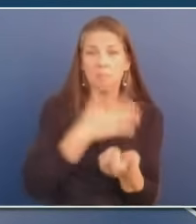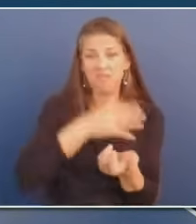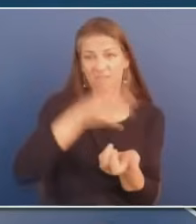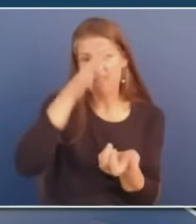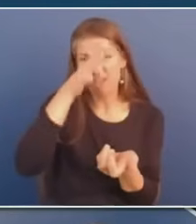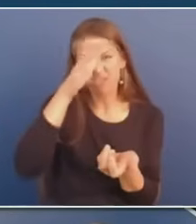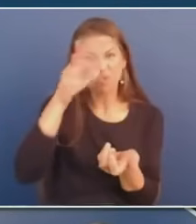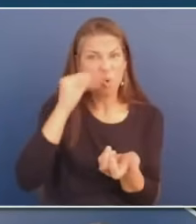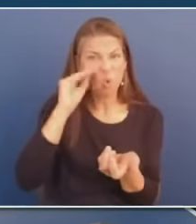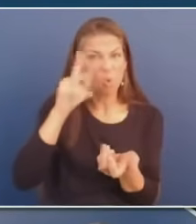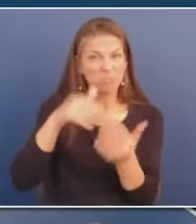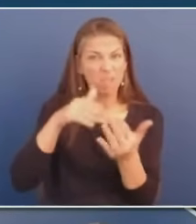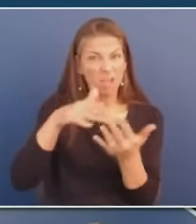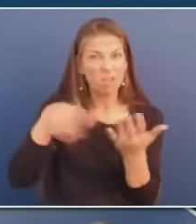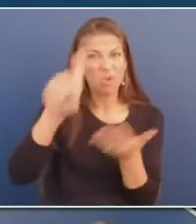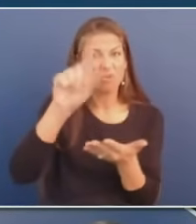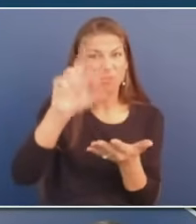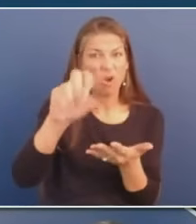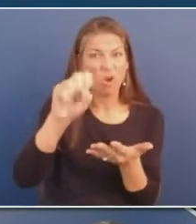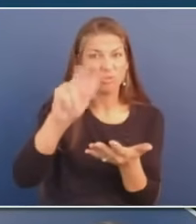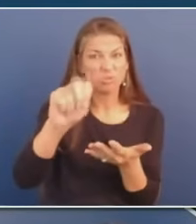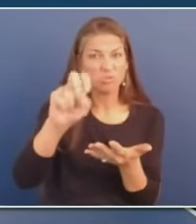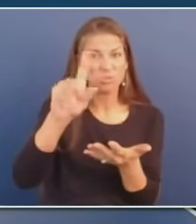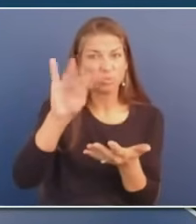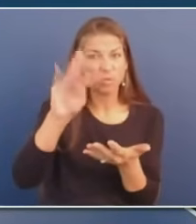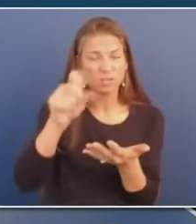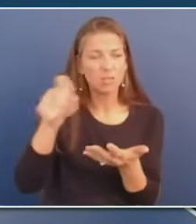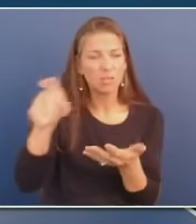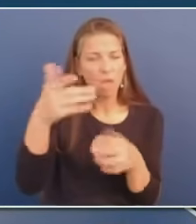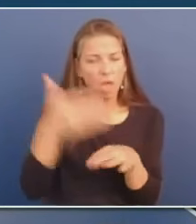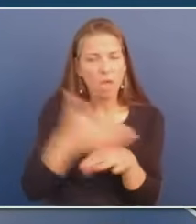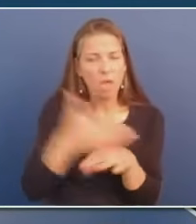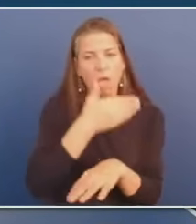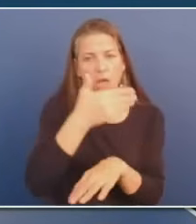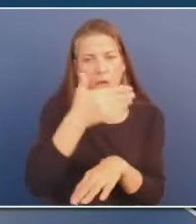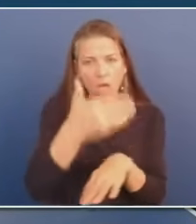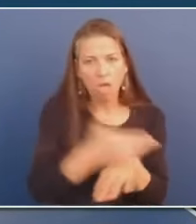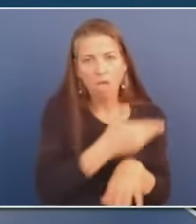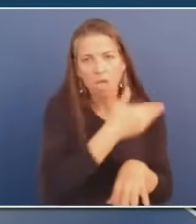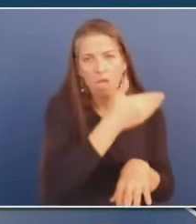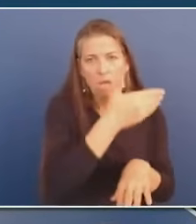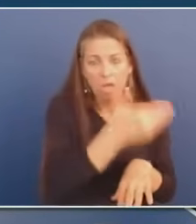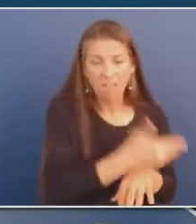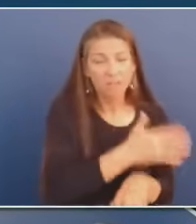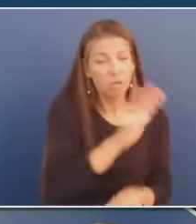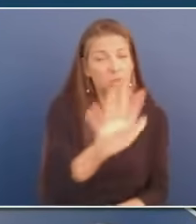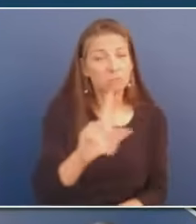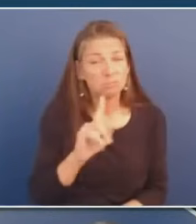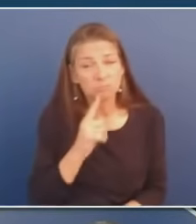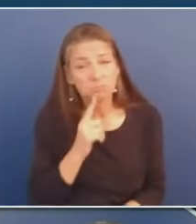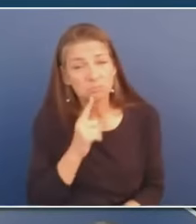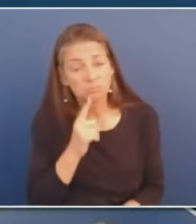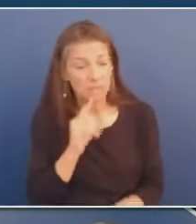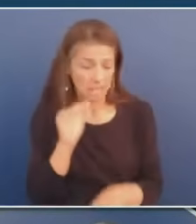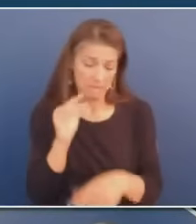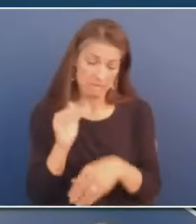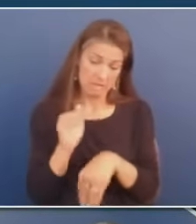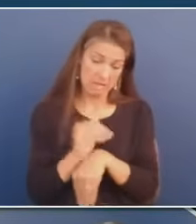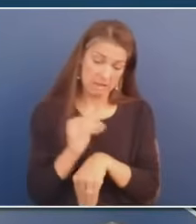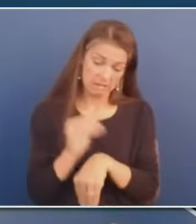Dawson Springs, and they are all rebuilding. But it tells you how concerning that nighttime tornadoes can